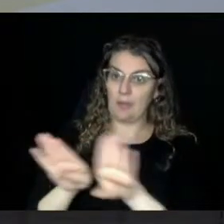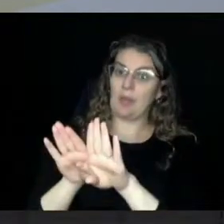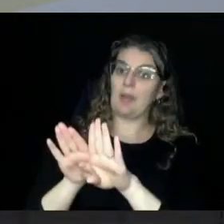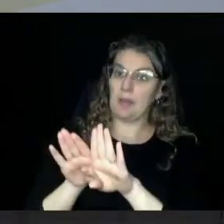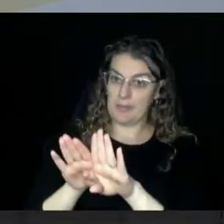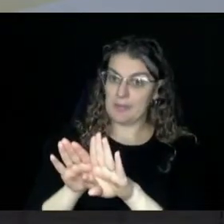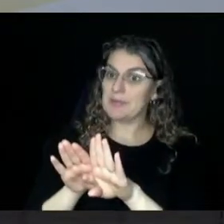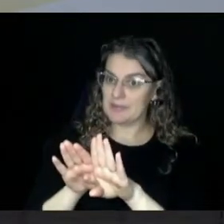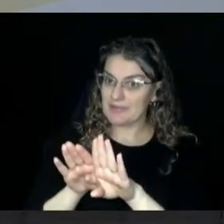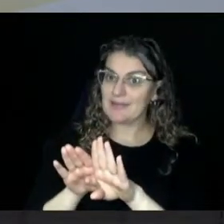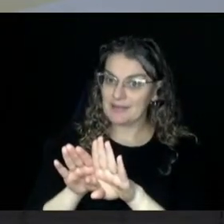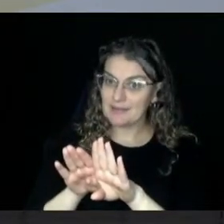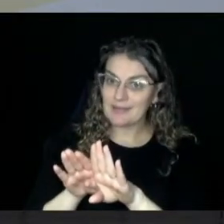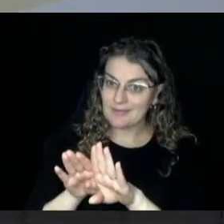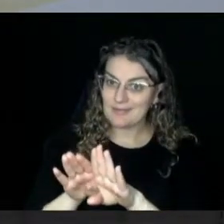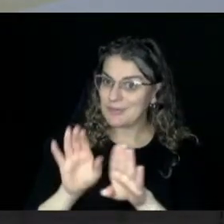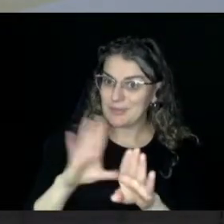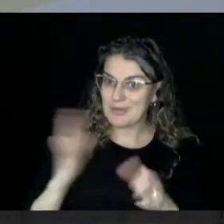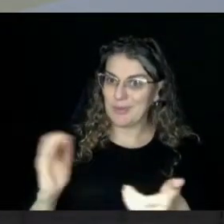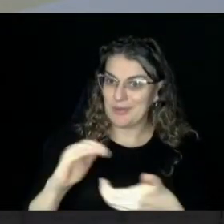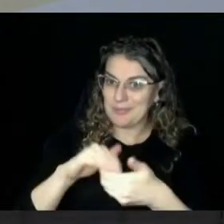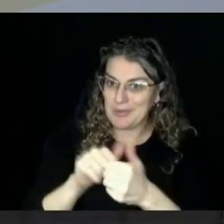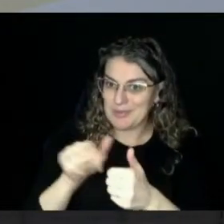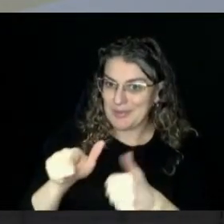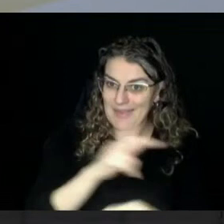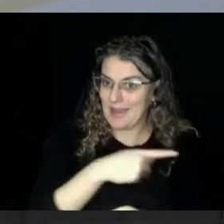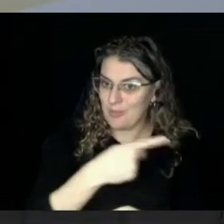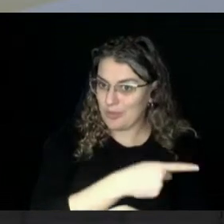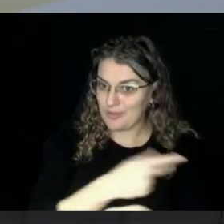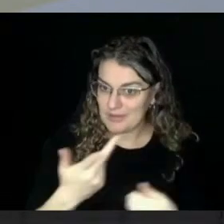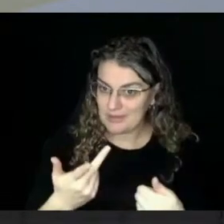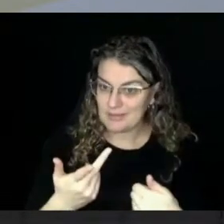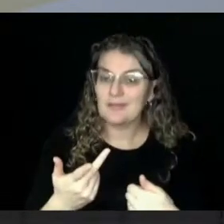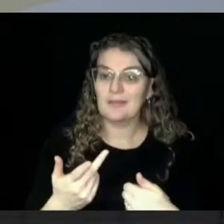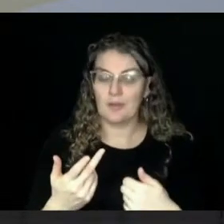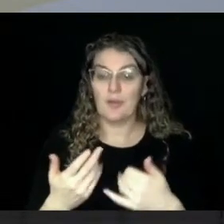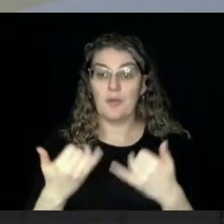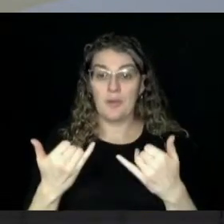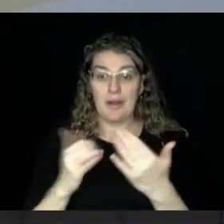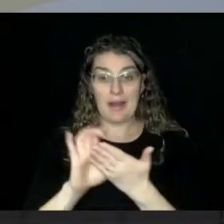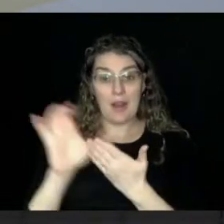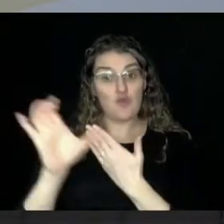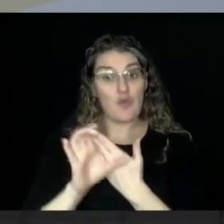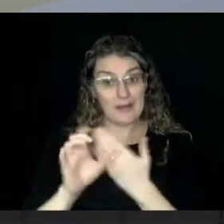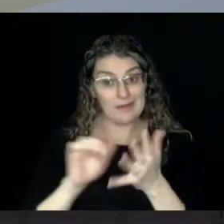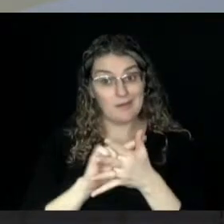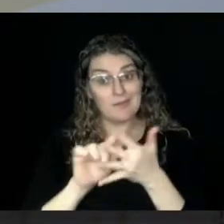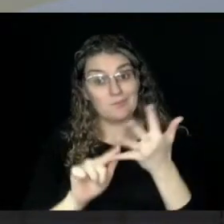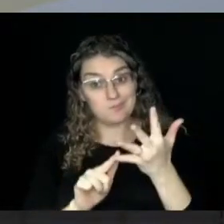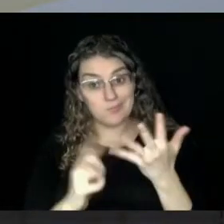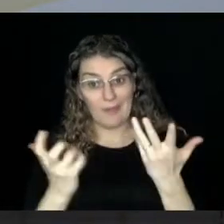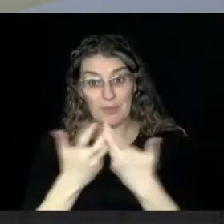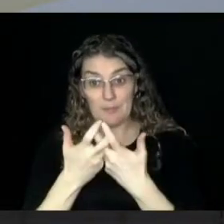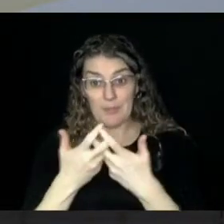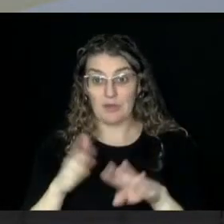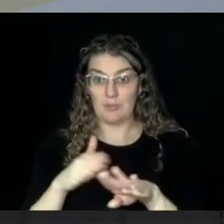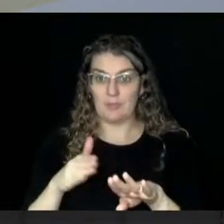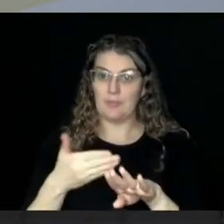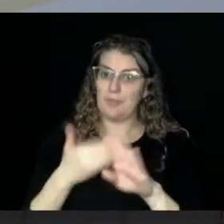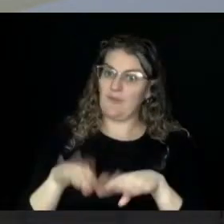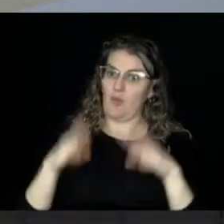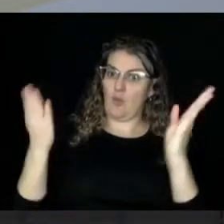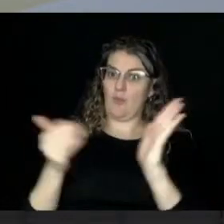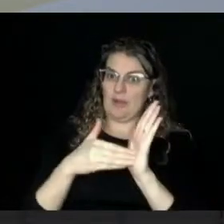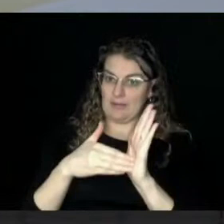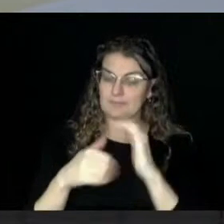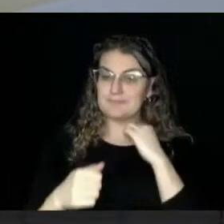partnership in that instance. So there are a number of criteria we are looking at. We also talk about that